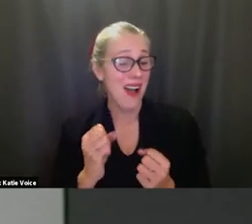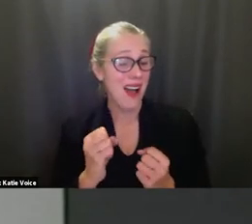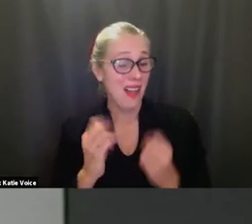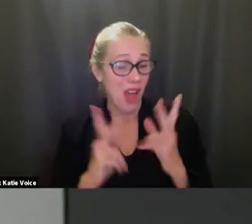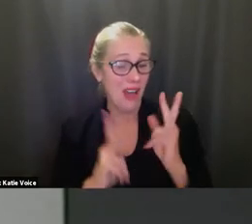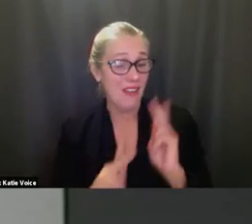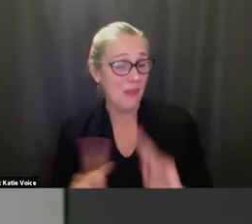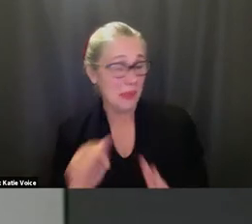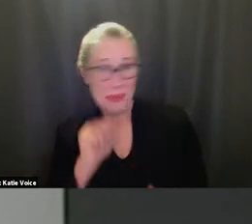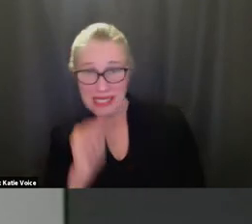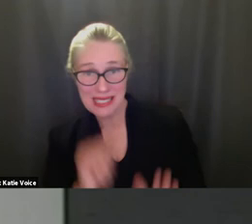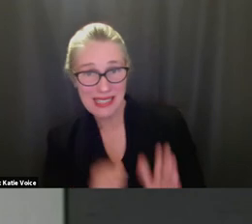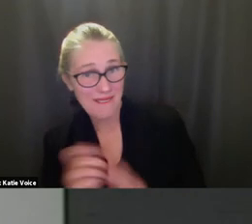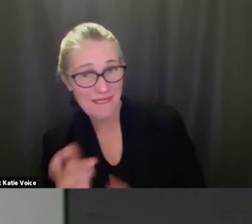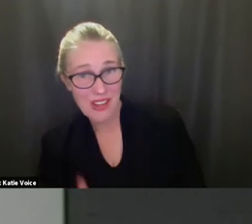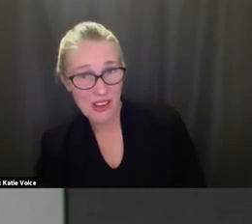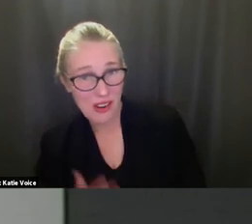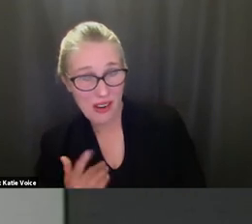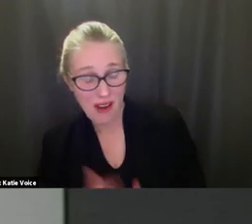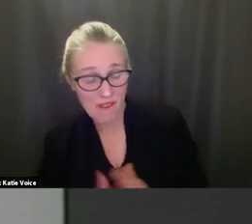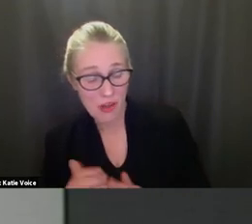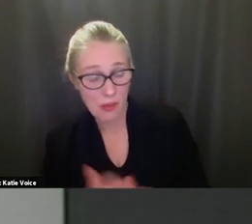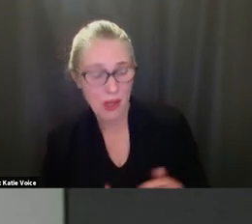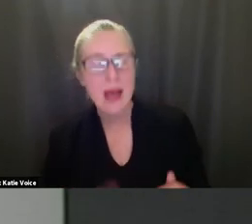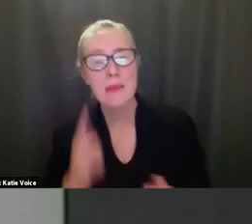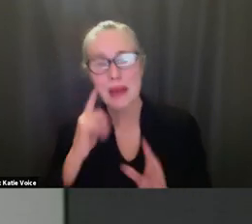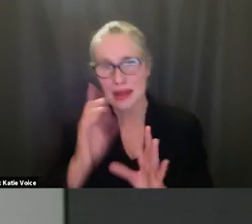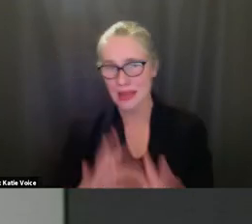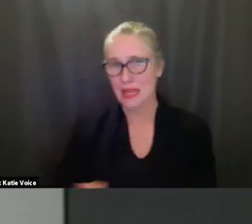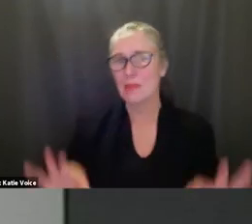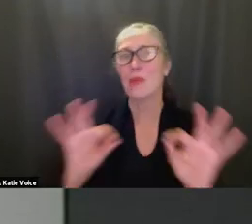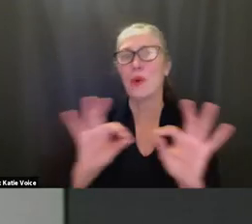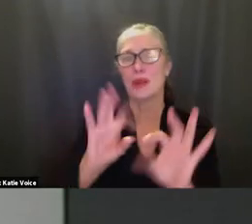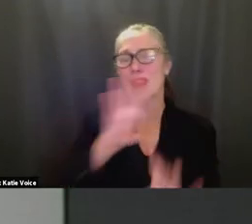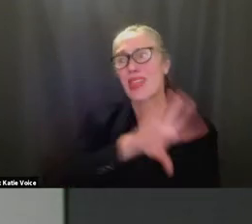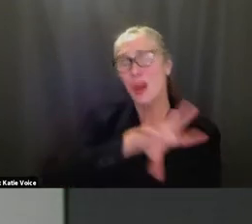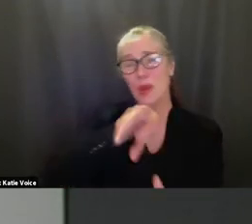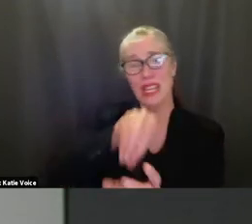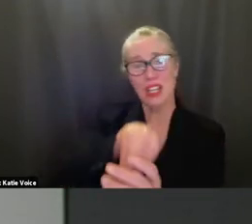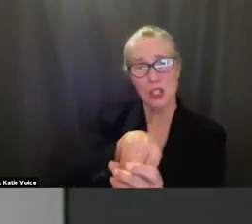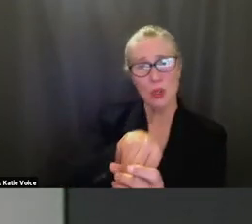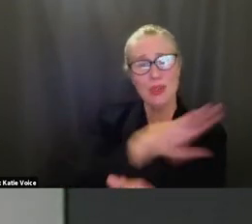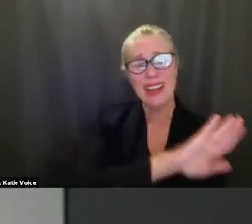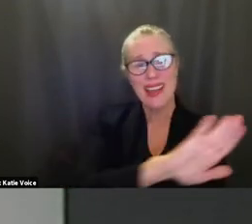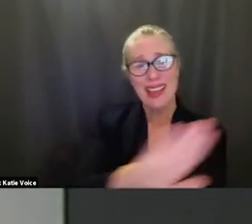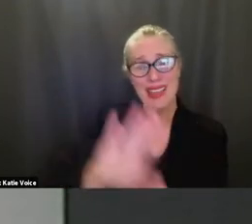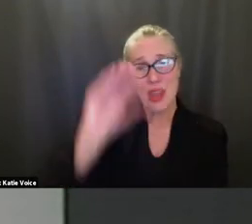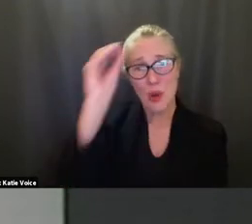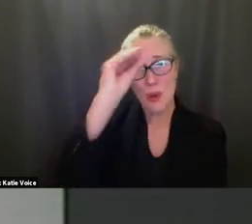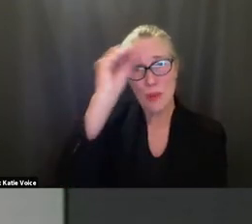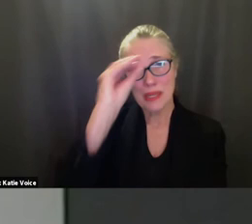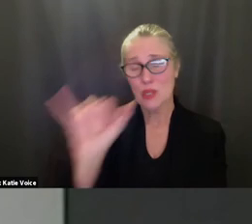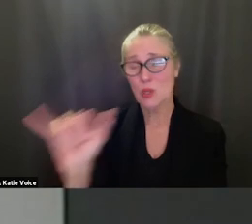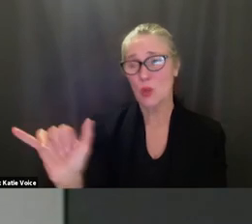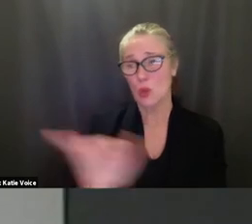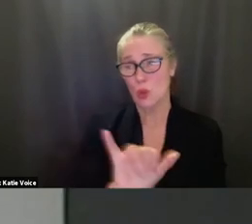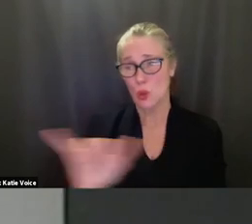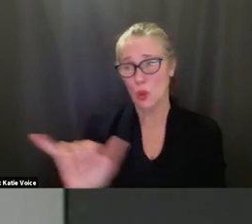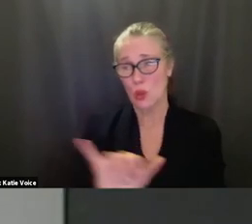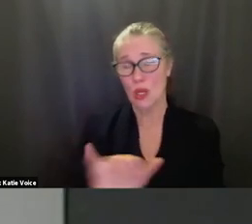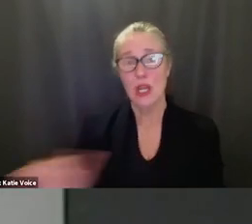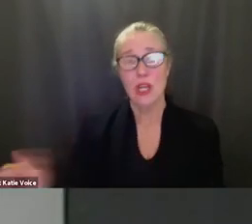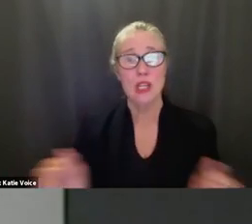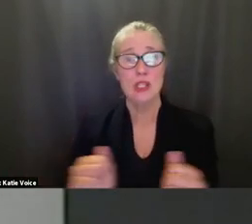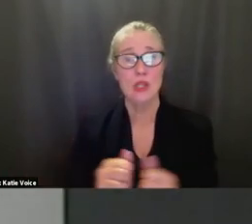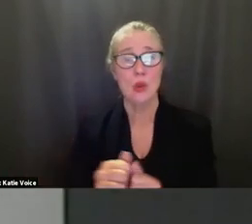not feel comfortable but i think it is important that we also include their opinions so um with my questions